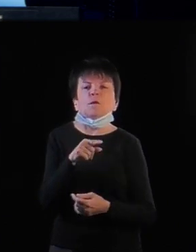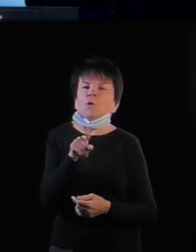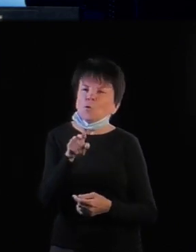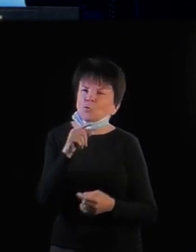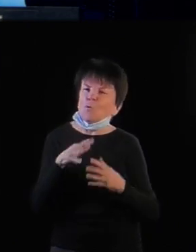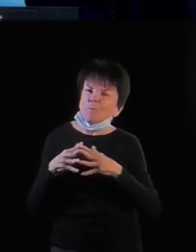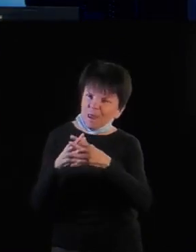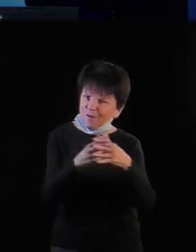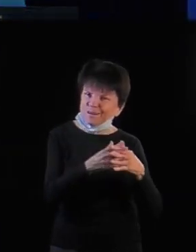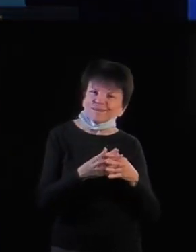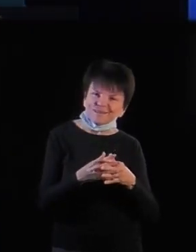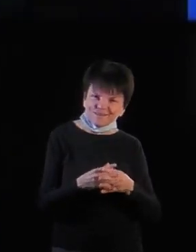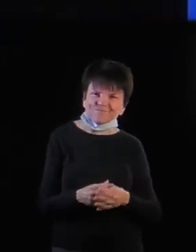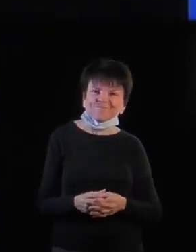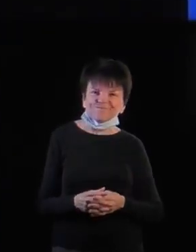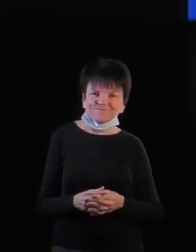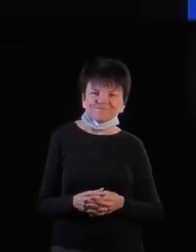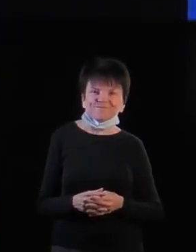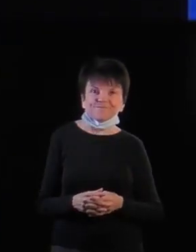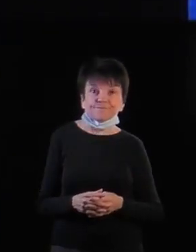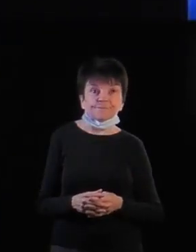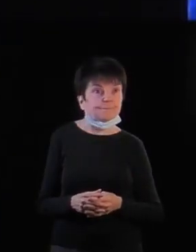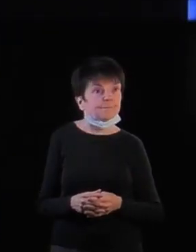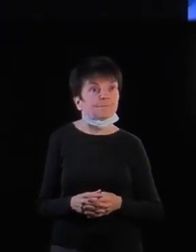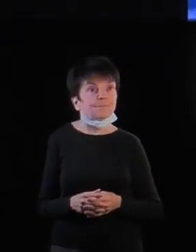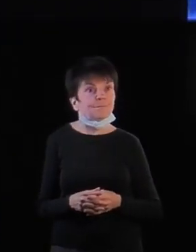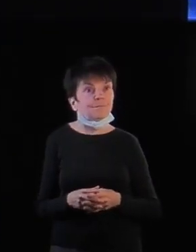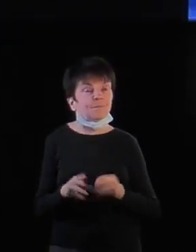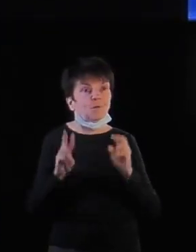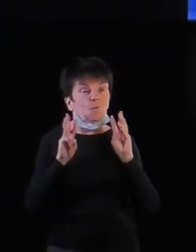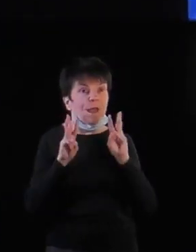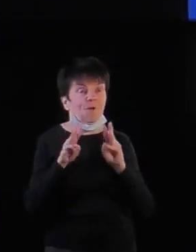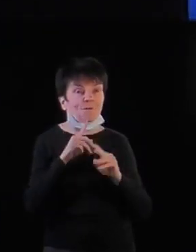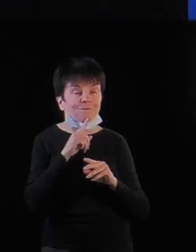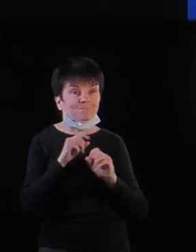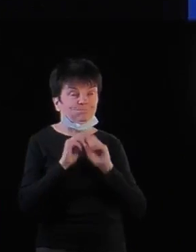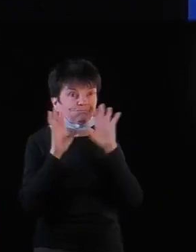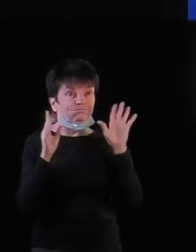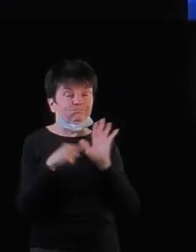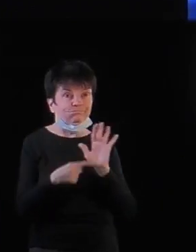"You're Americans." And they said, "Wow, is it that obvious?"